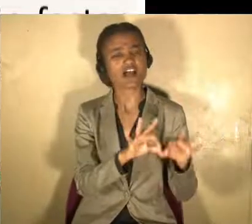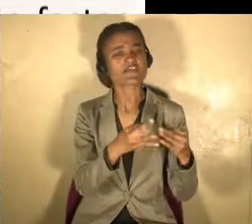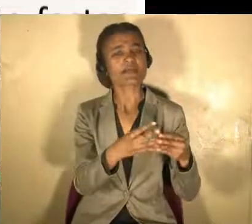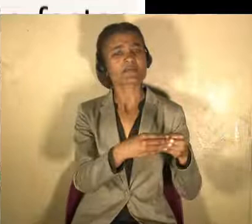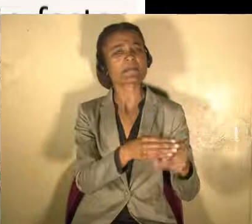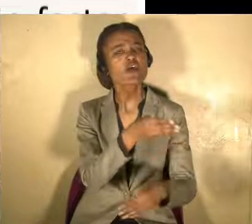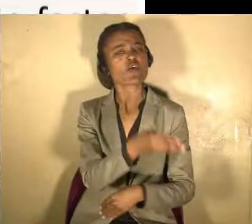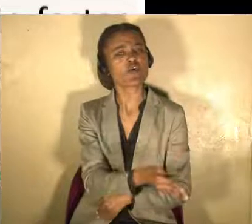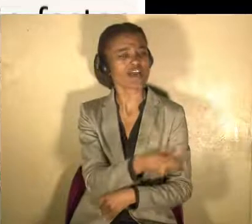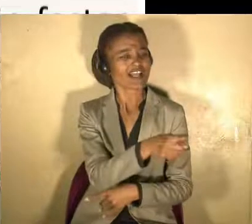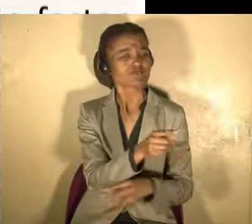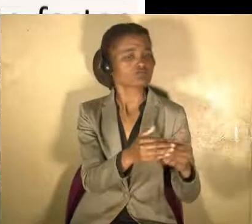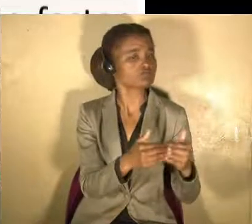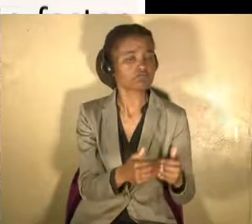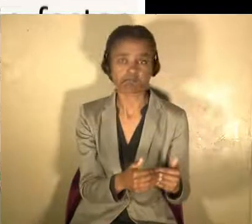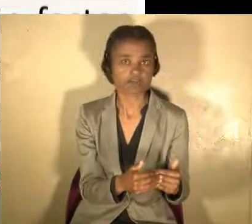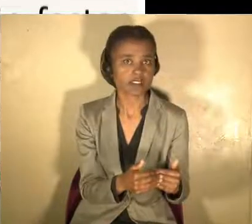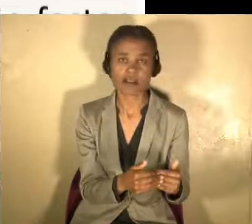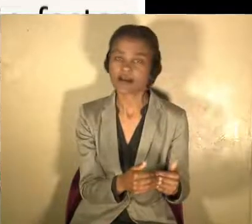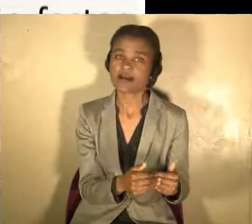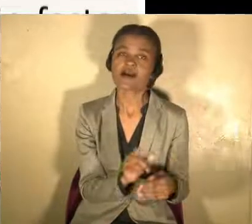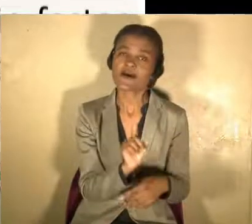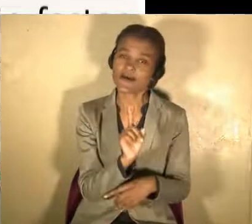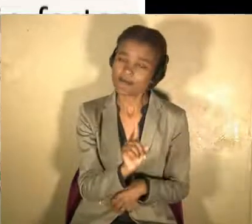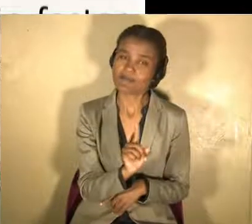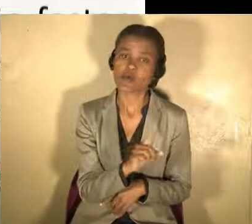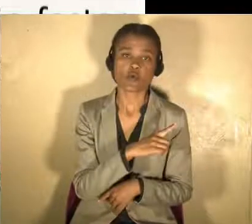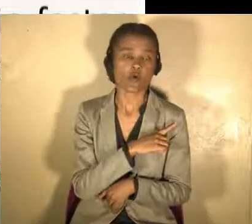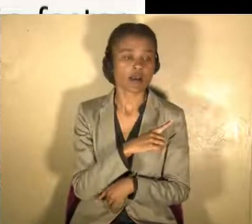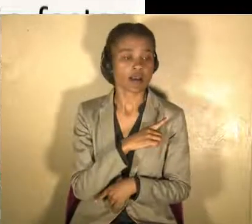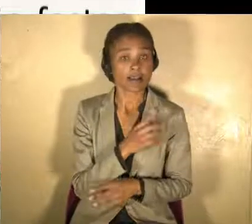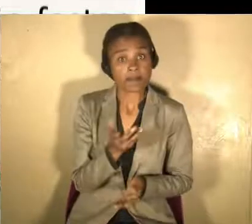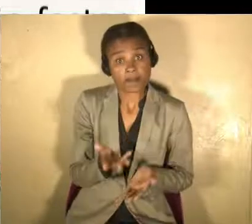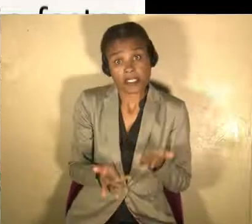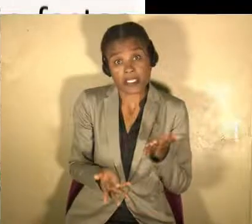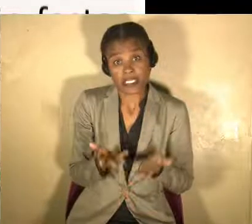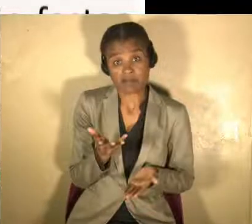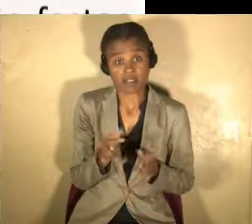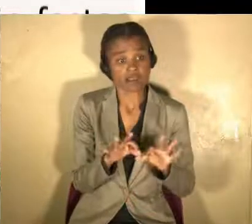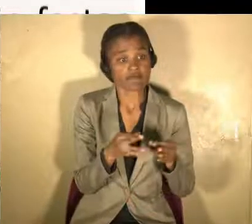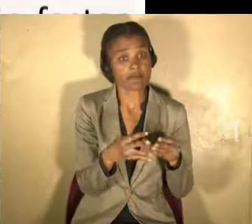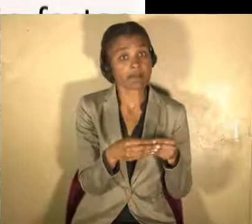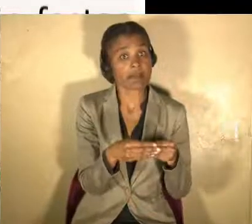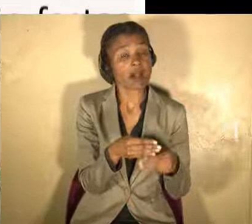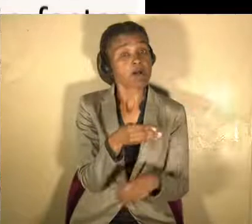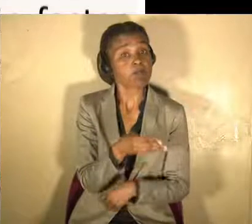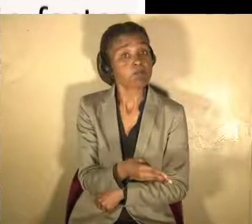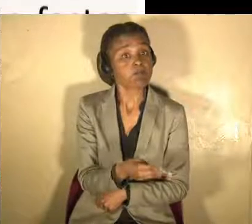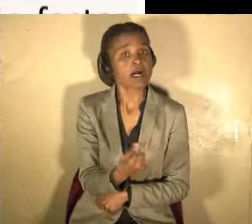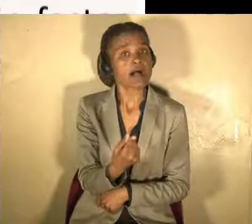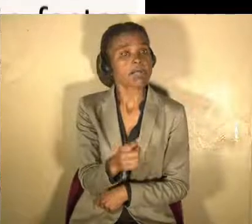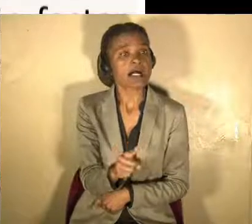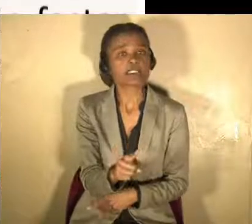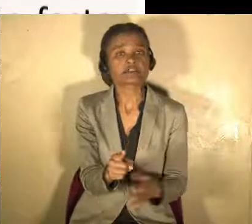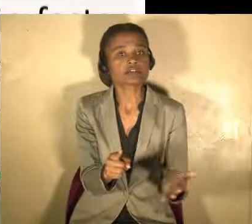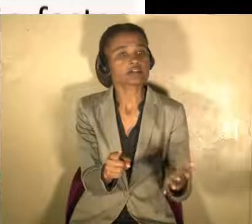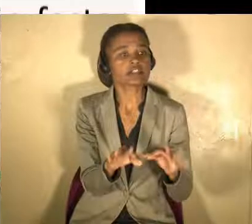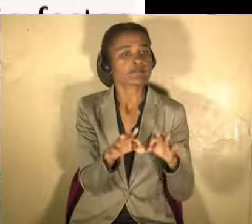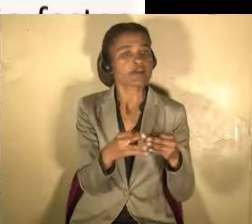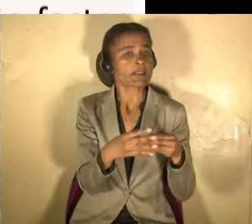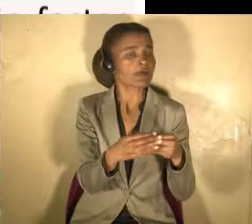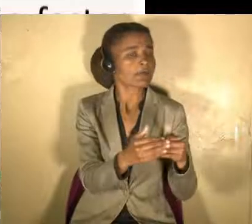bill, because there's a likelihood that such a child in the care of a family member may be exposed to some